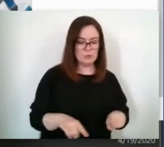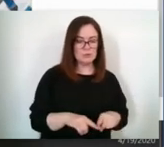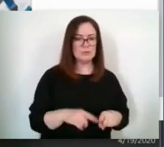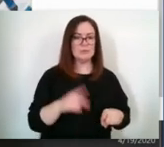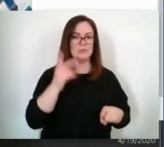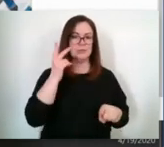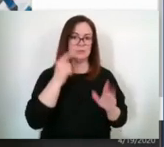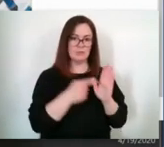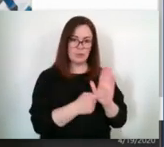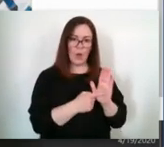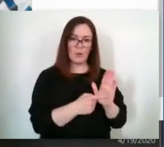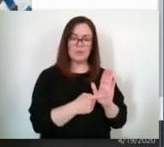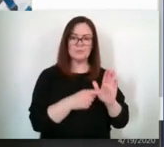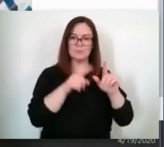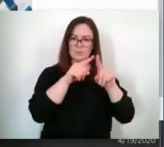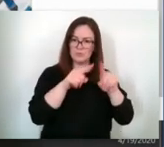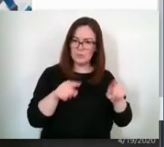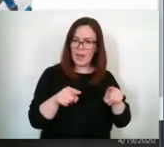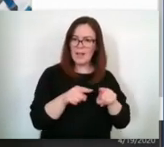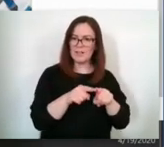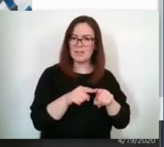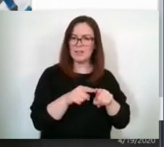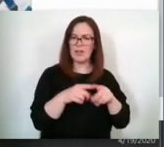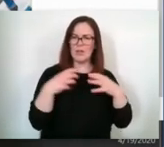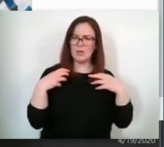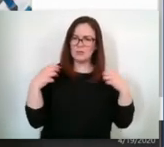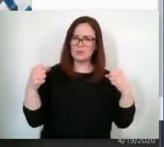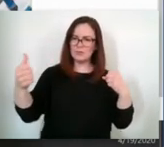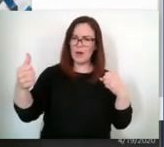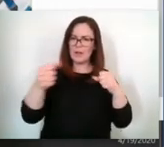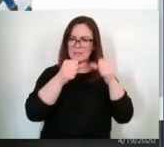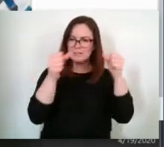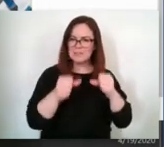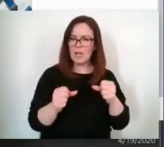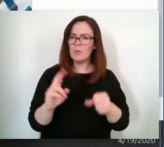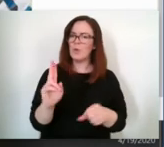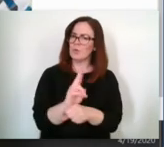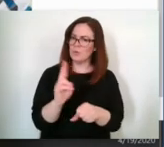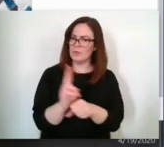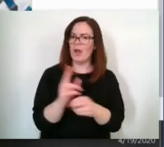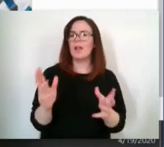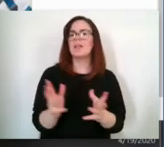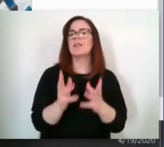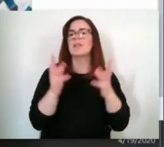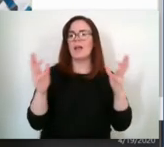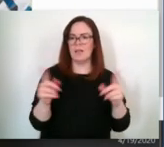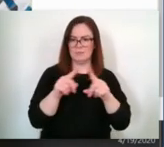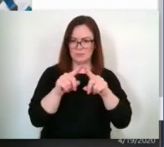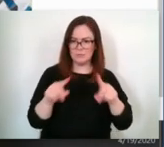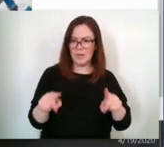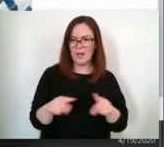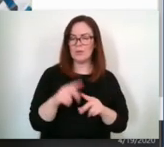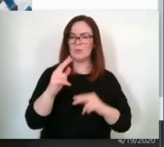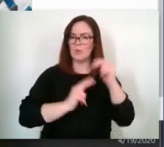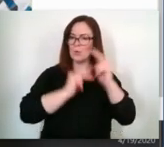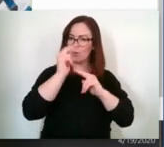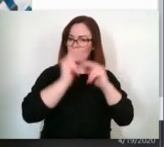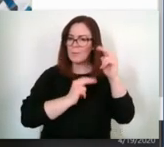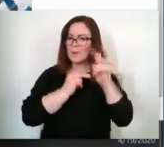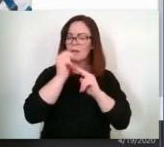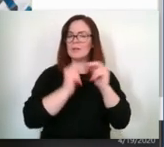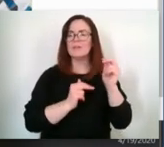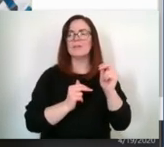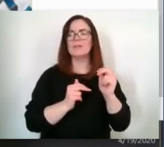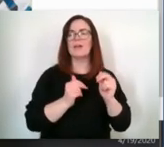Triangles, he said, were the strongest shapes, and he built his towers with triangles. Day after day, year